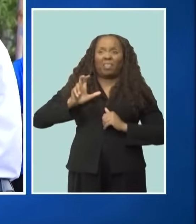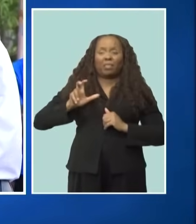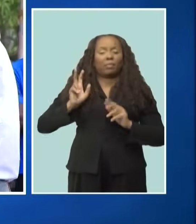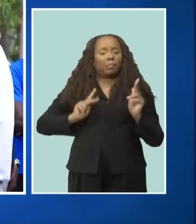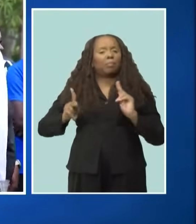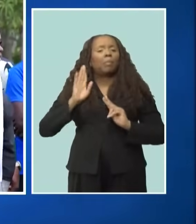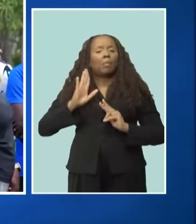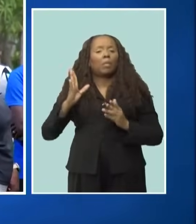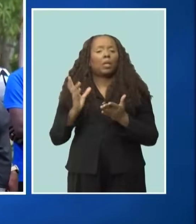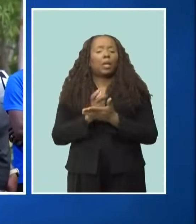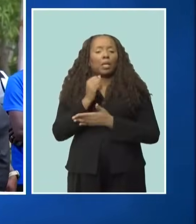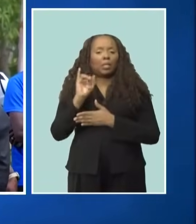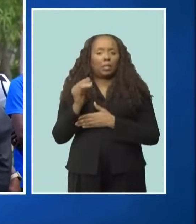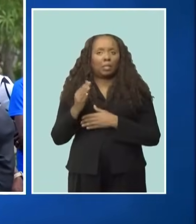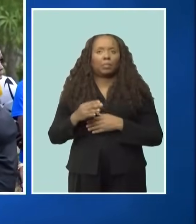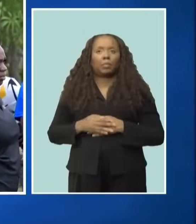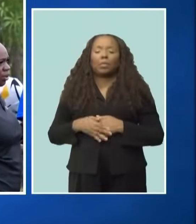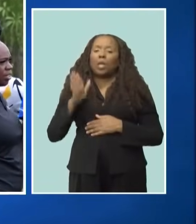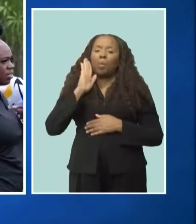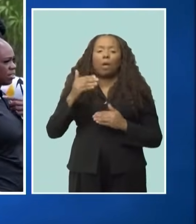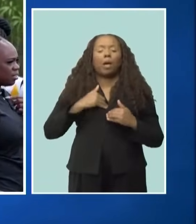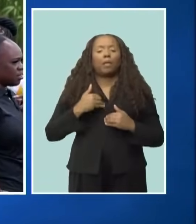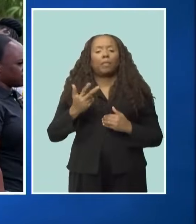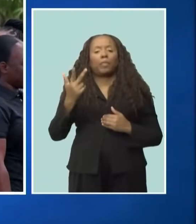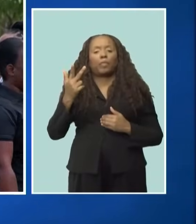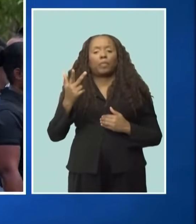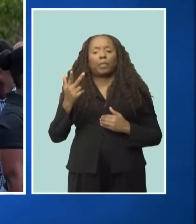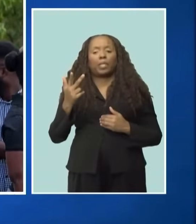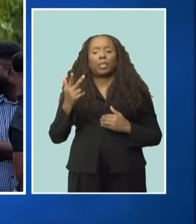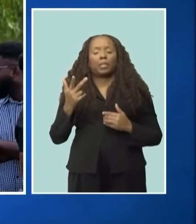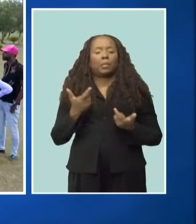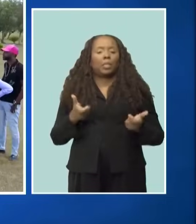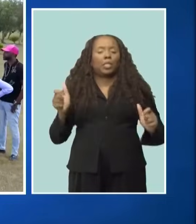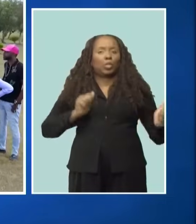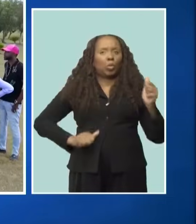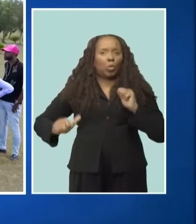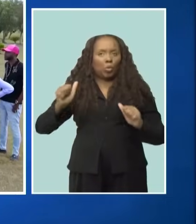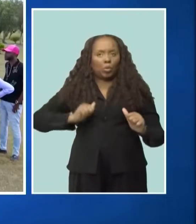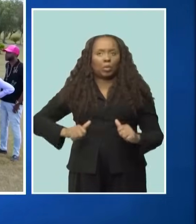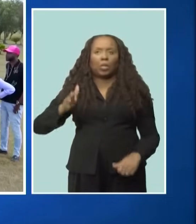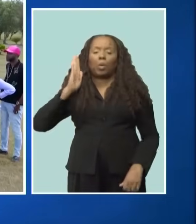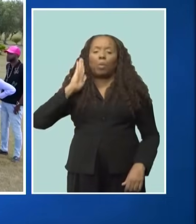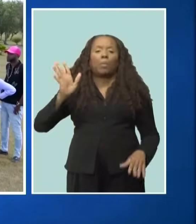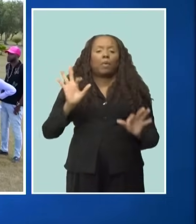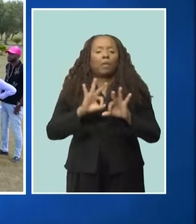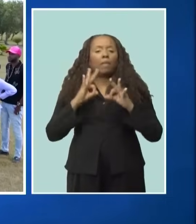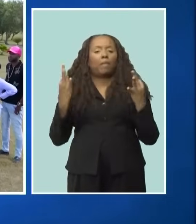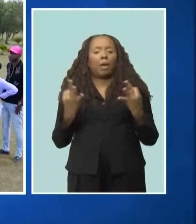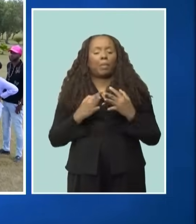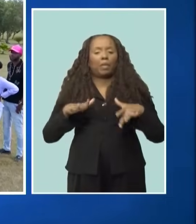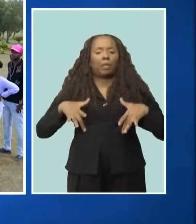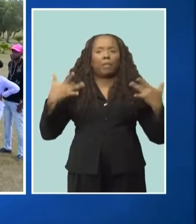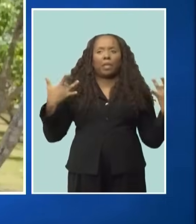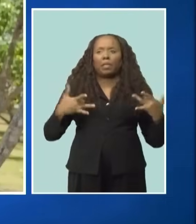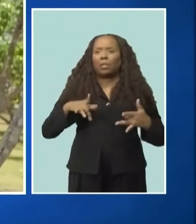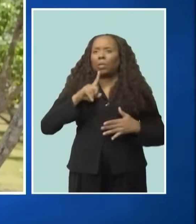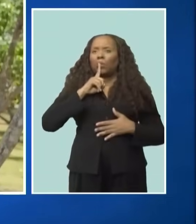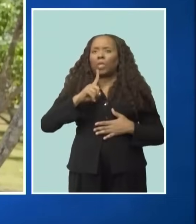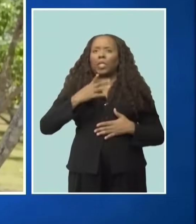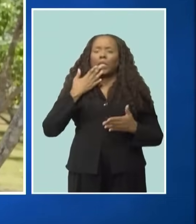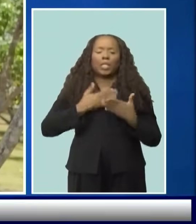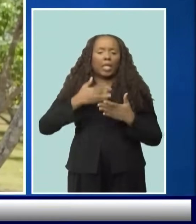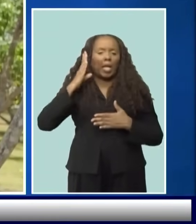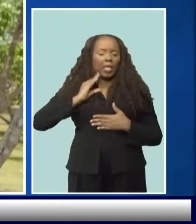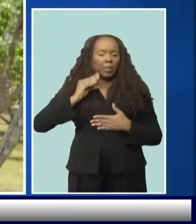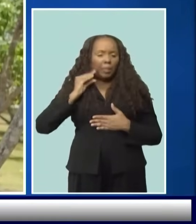Brathwaite, says the 3 shows are billed as a family event and are expected to culminate in an unforgettable experience for everyone. We're providing